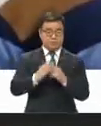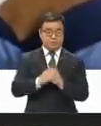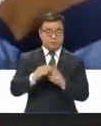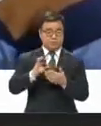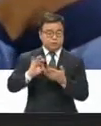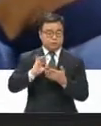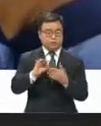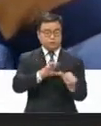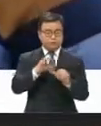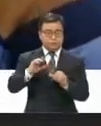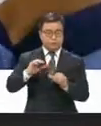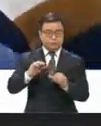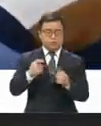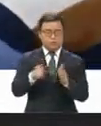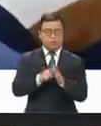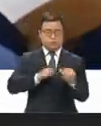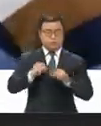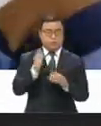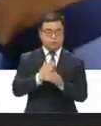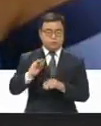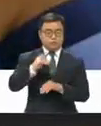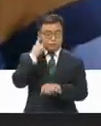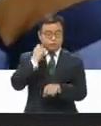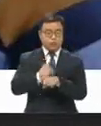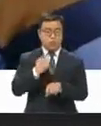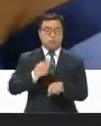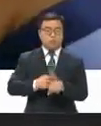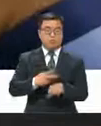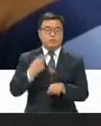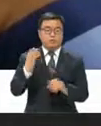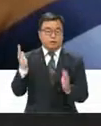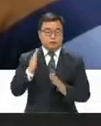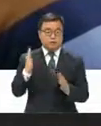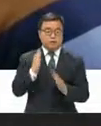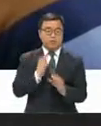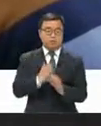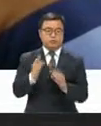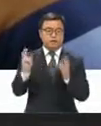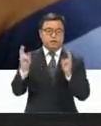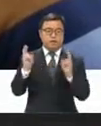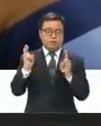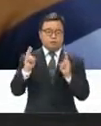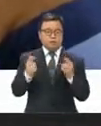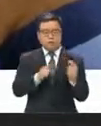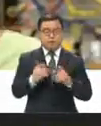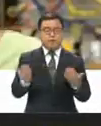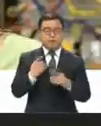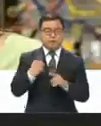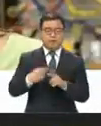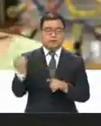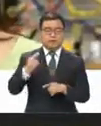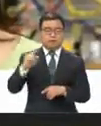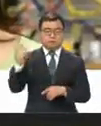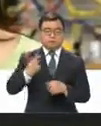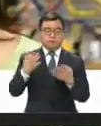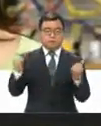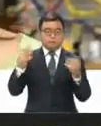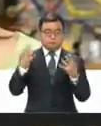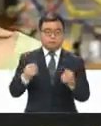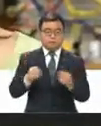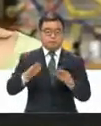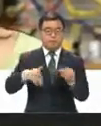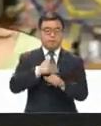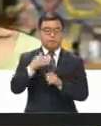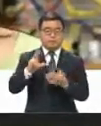Many of our researchers, professors, even some of our students have worked in industry for many years and come back here and bring